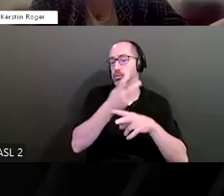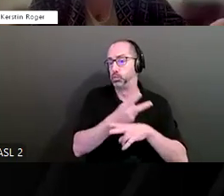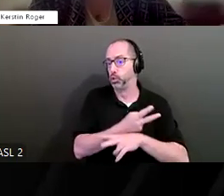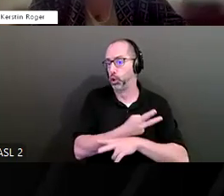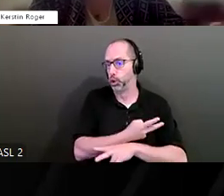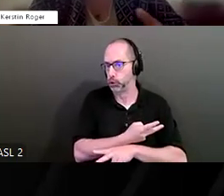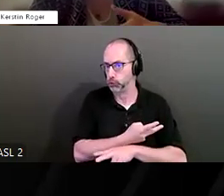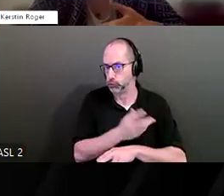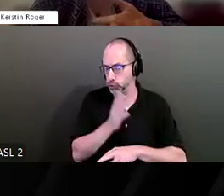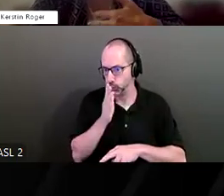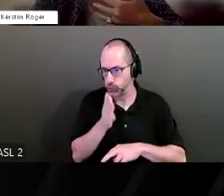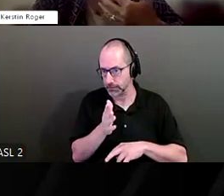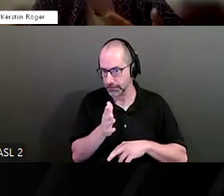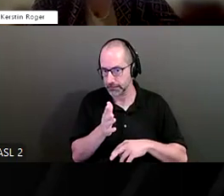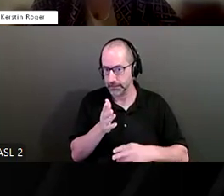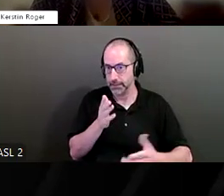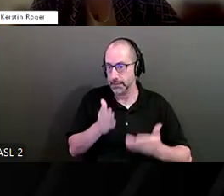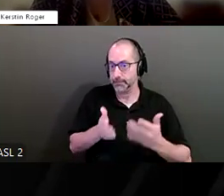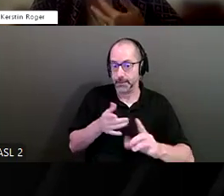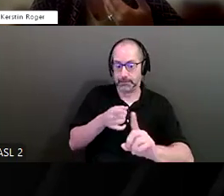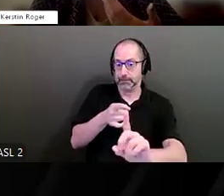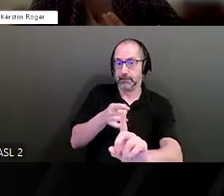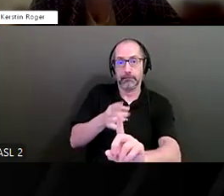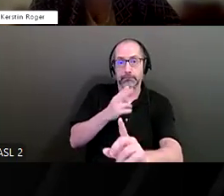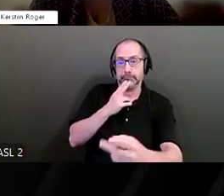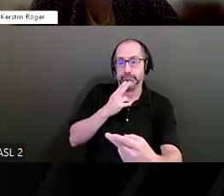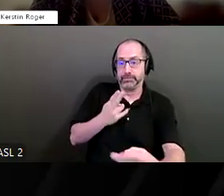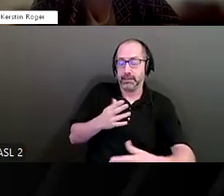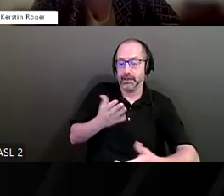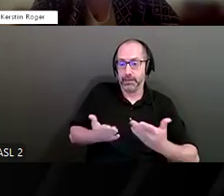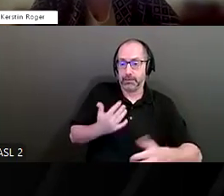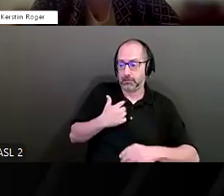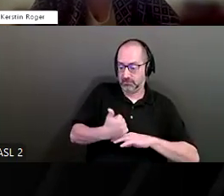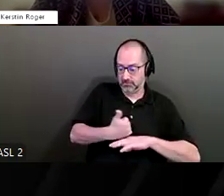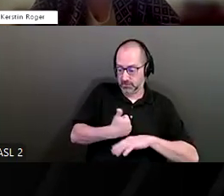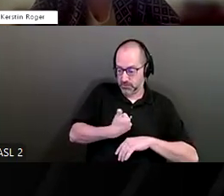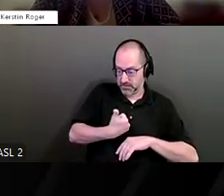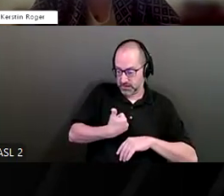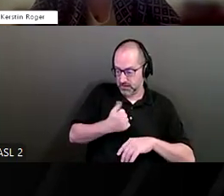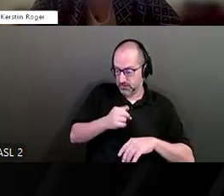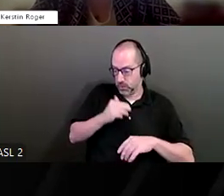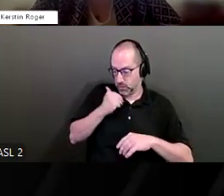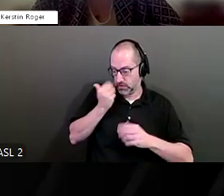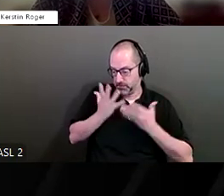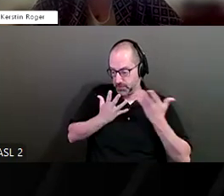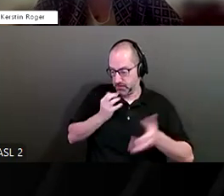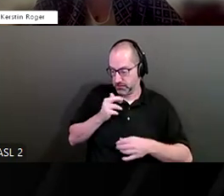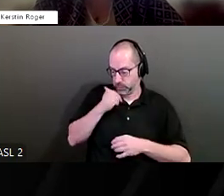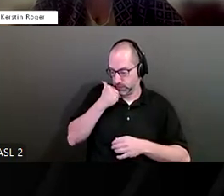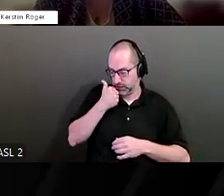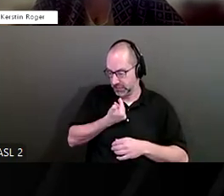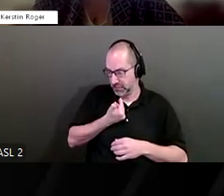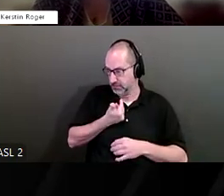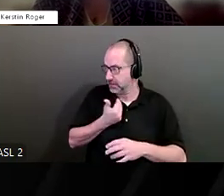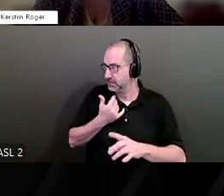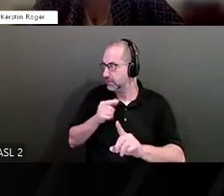maybe it's not the perpetrator's fault, maybe it's my fault, or there's a sense of shame or embarrassment about it. But